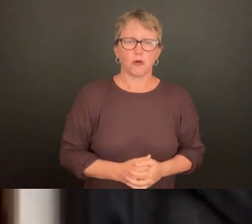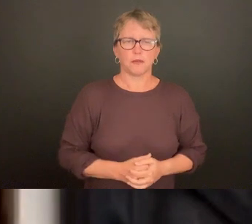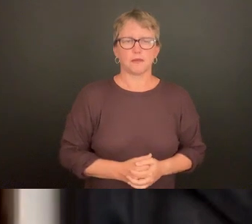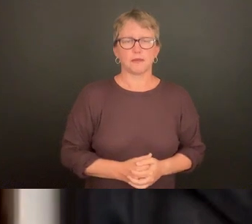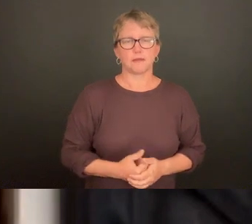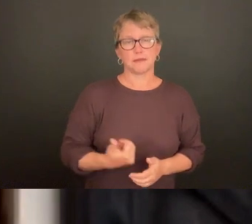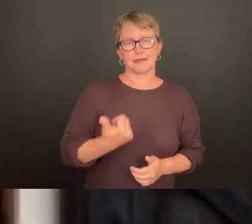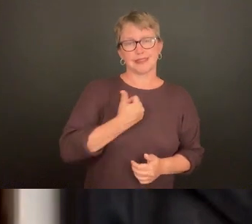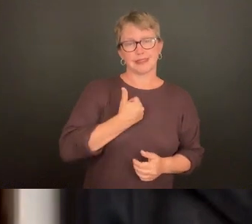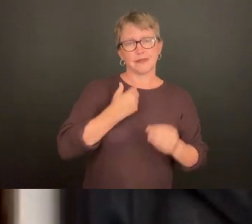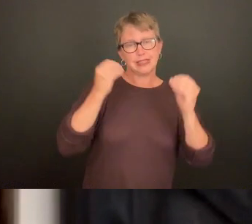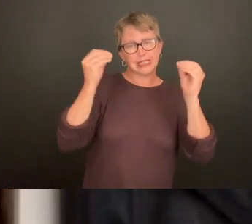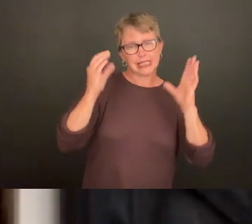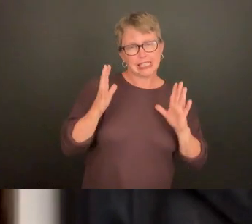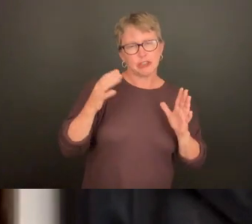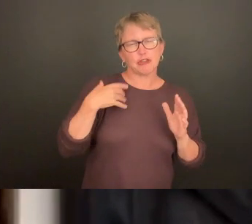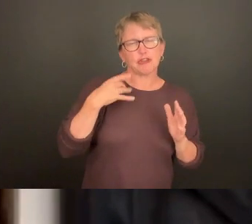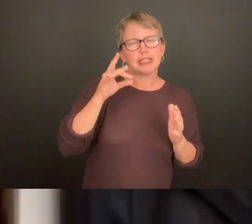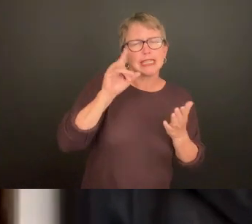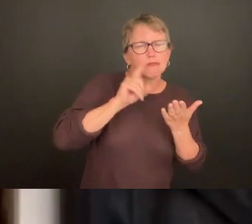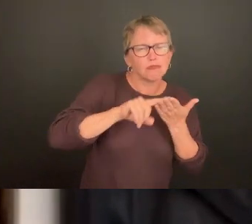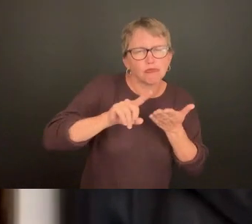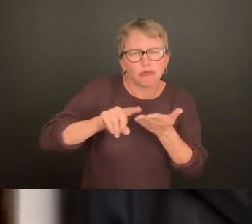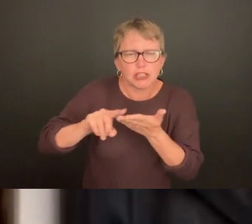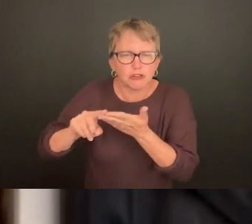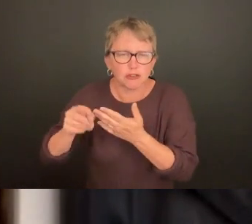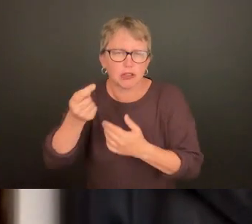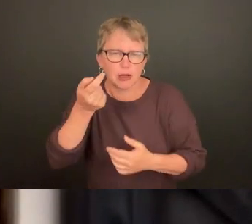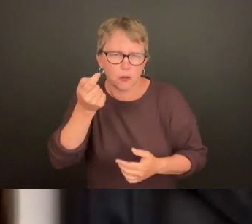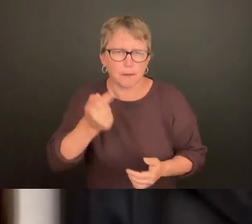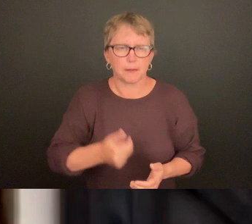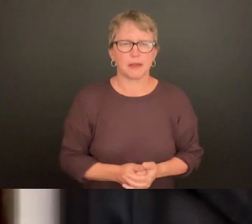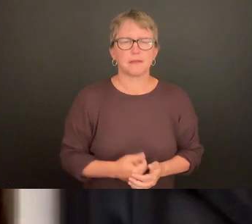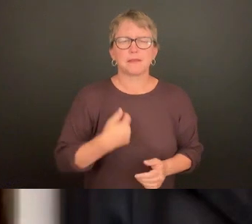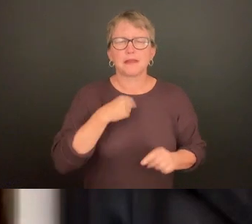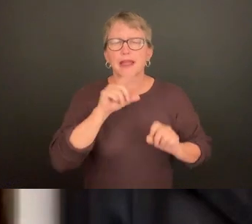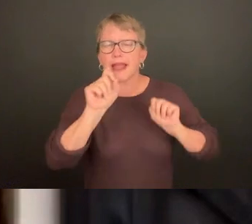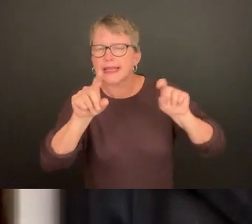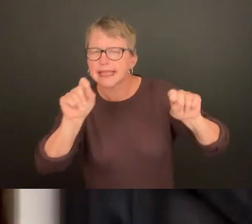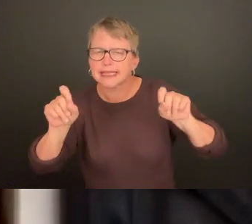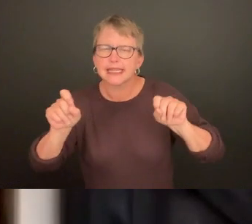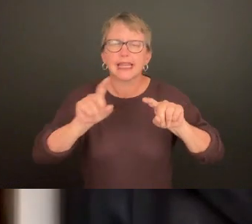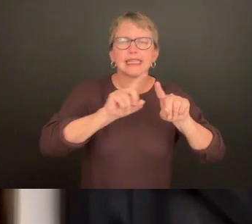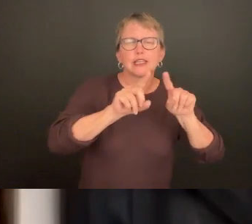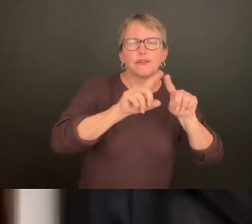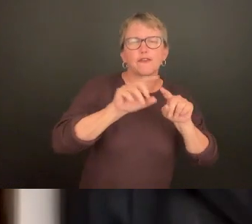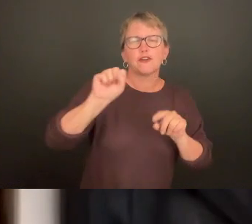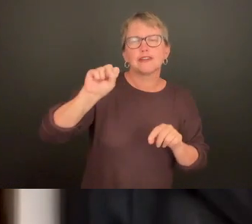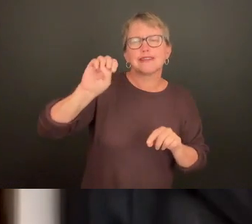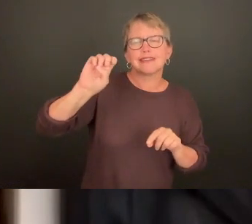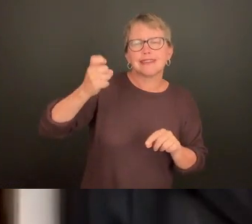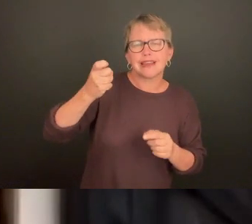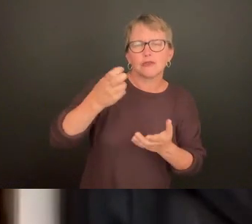research on it. I said, what is a big common scenario for now with sexual rehab